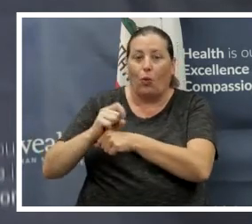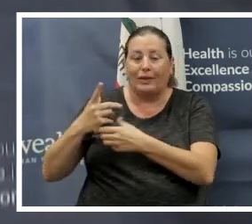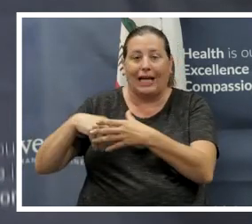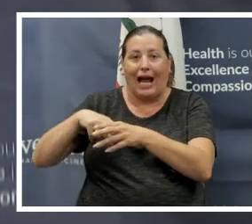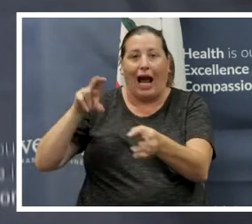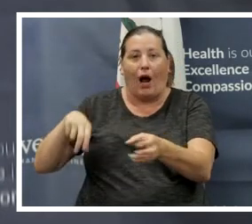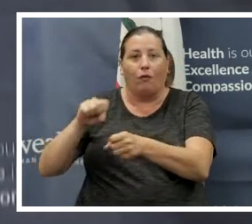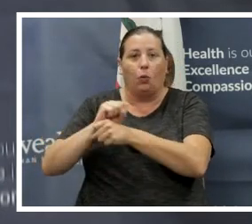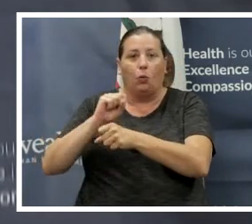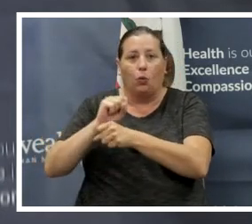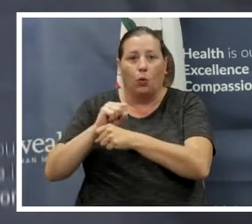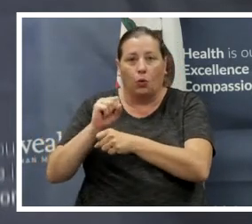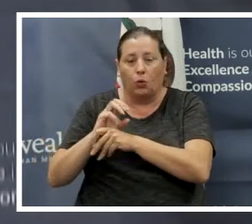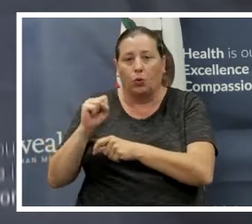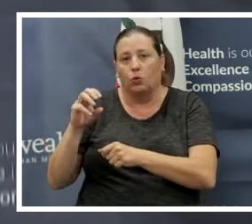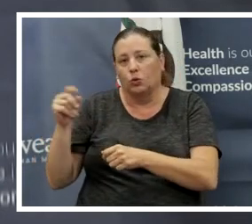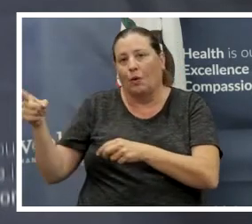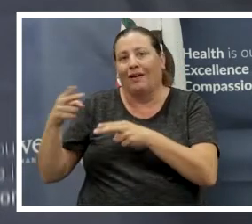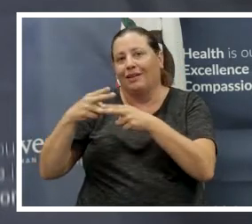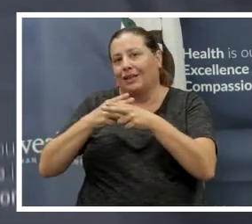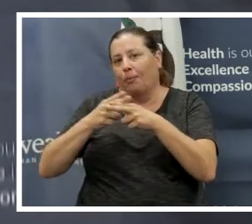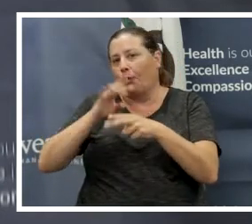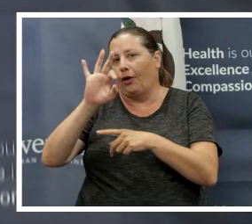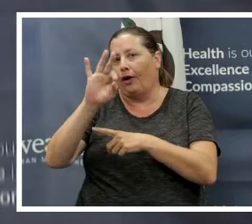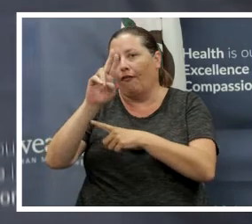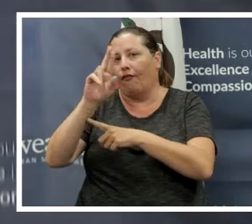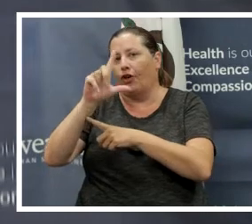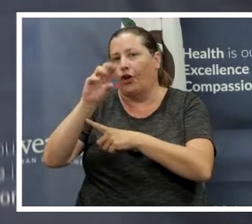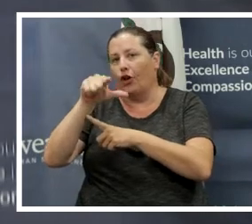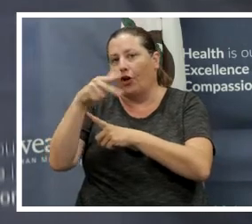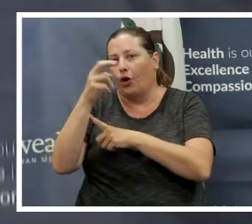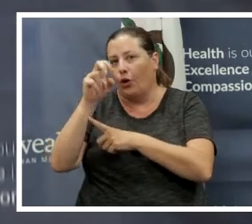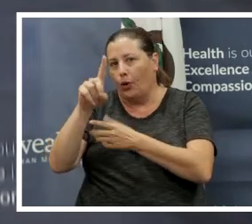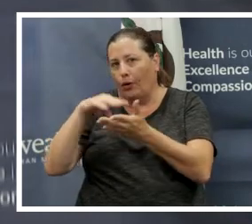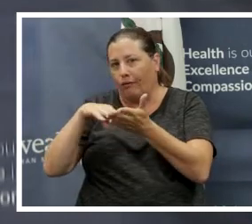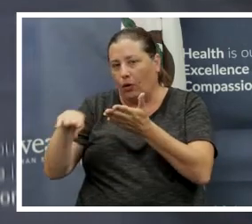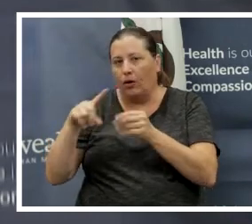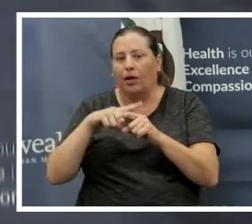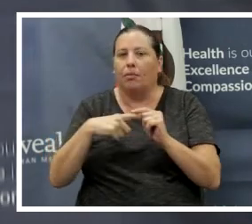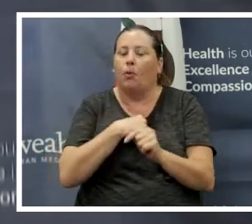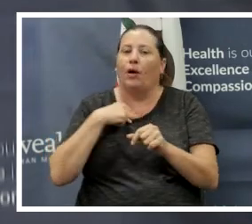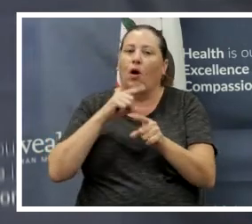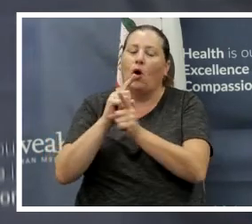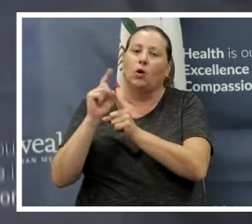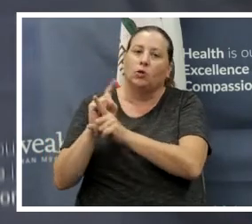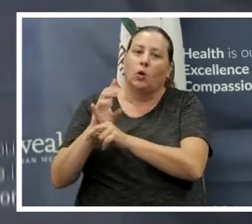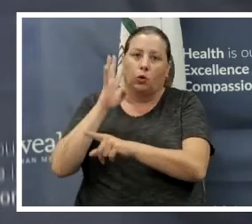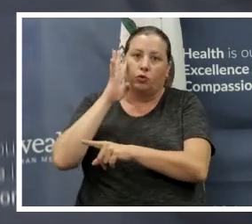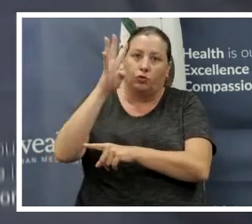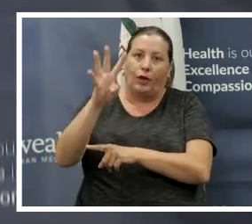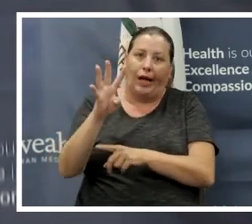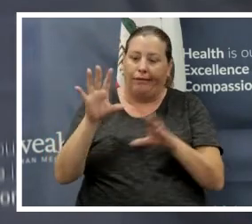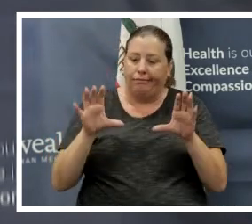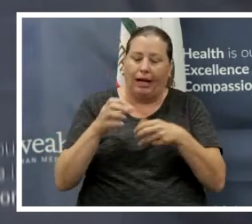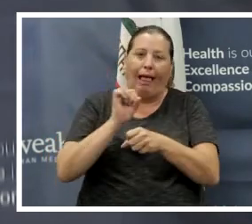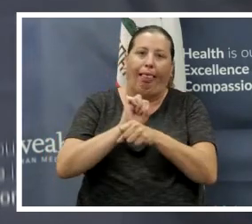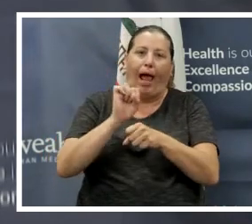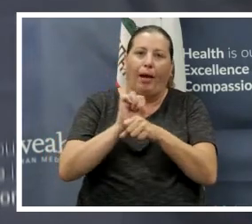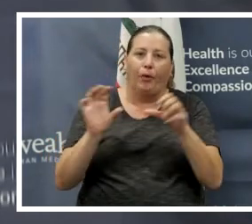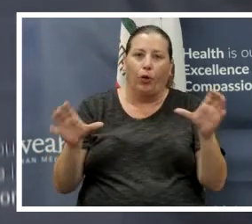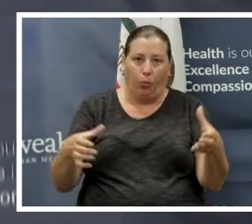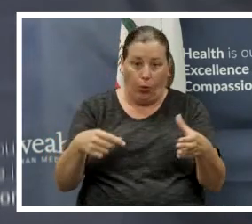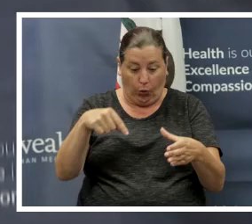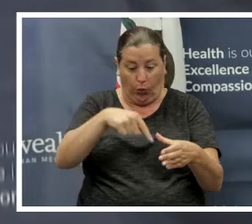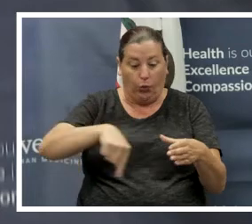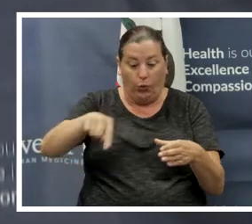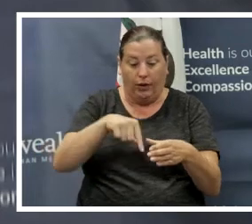were temporarily furloughed. But we also created a labor pool where those employees,